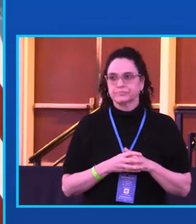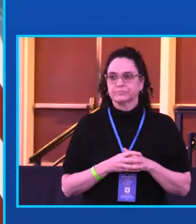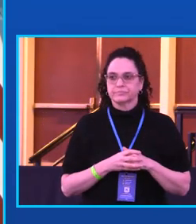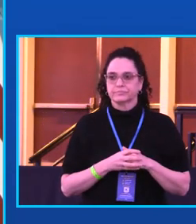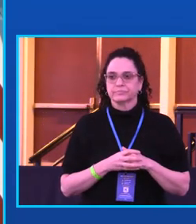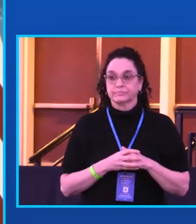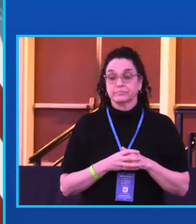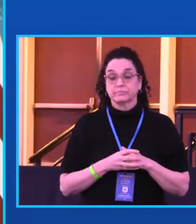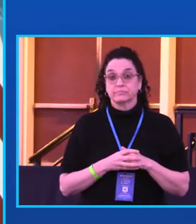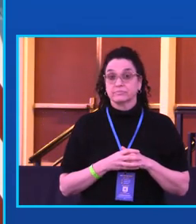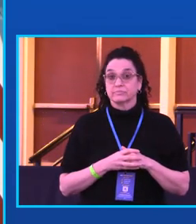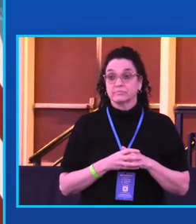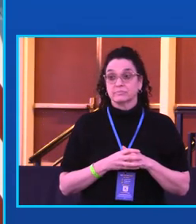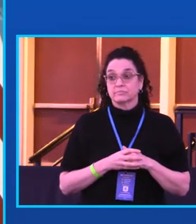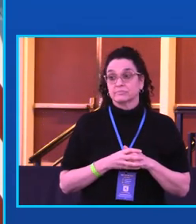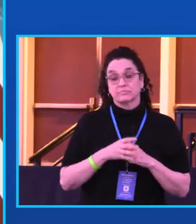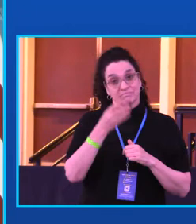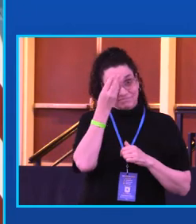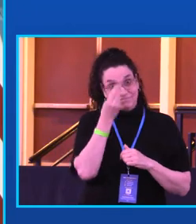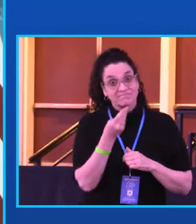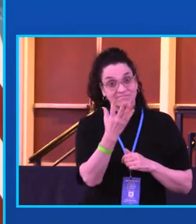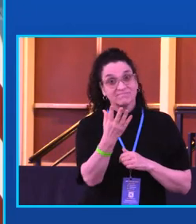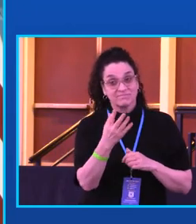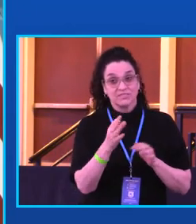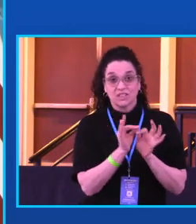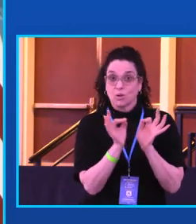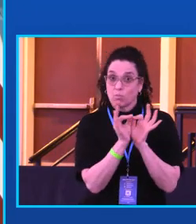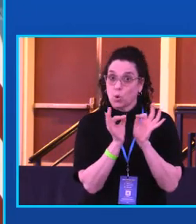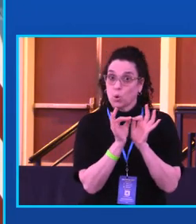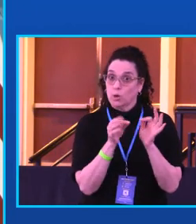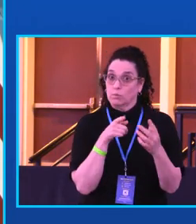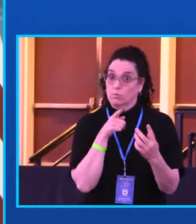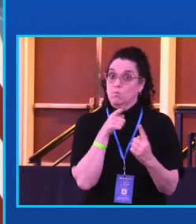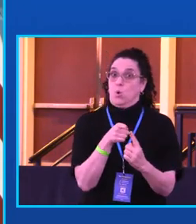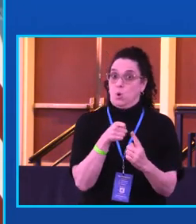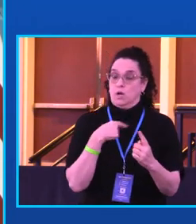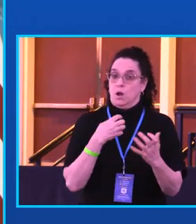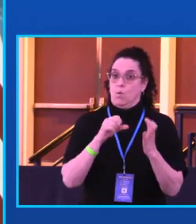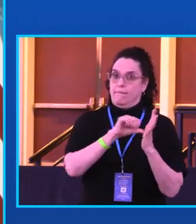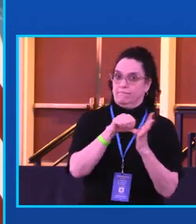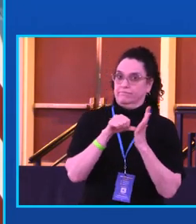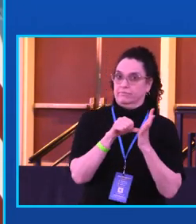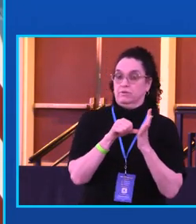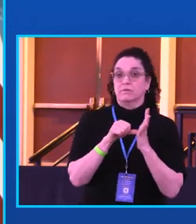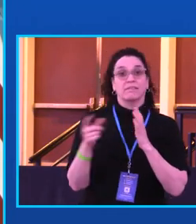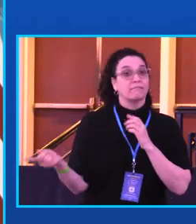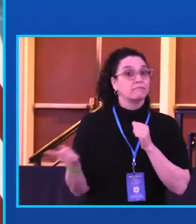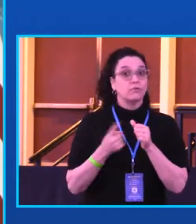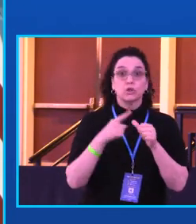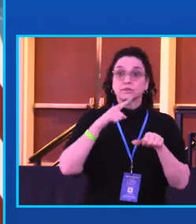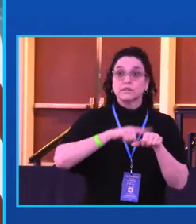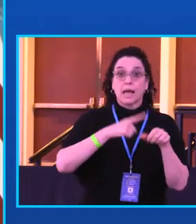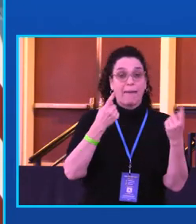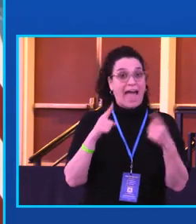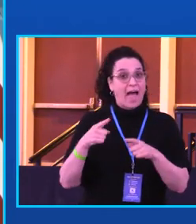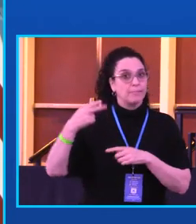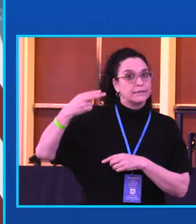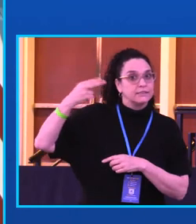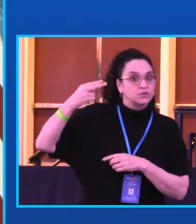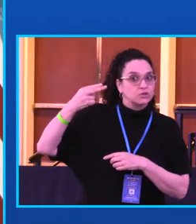And don't let this be lost in terms of this point in history. And for the first time in